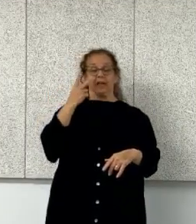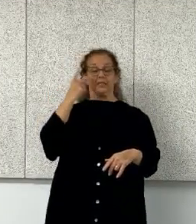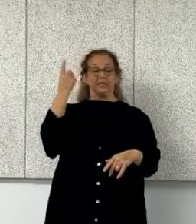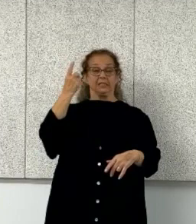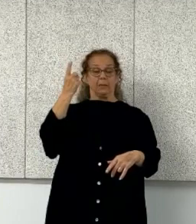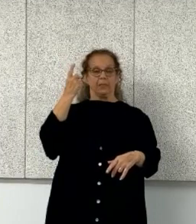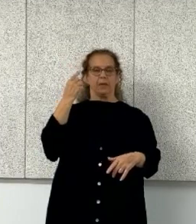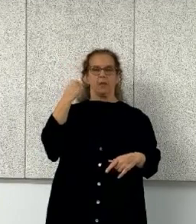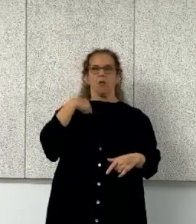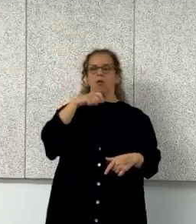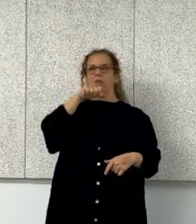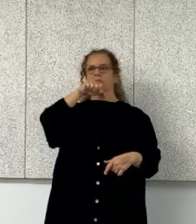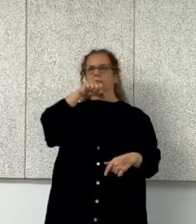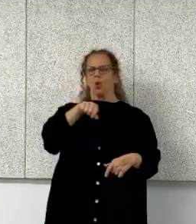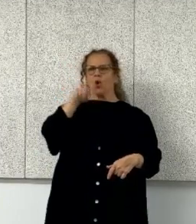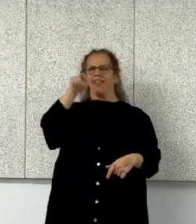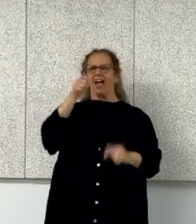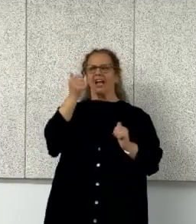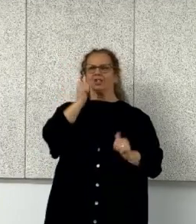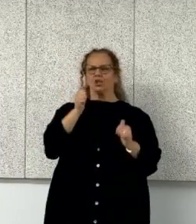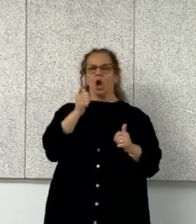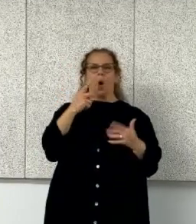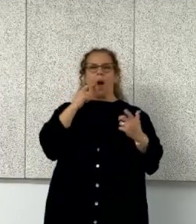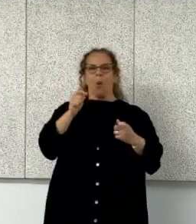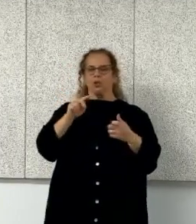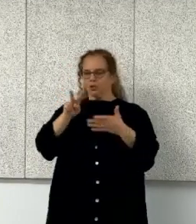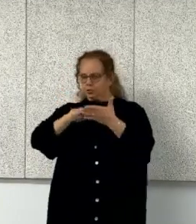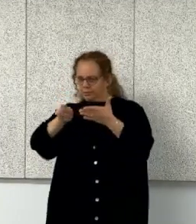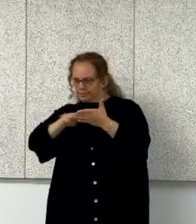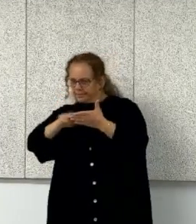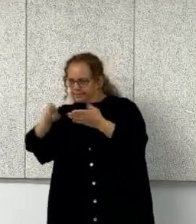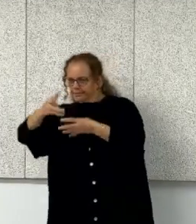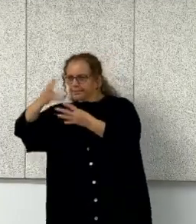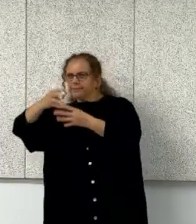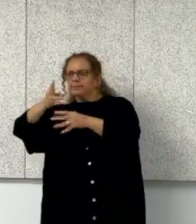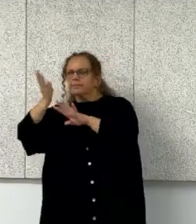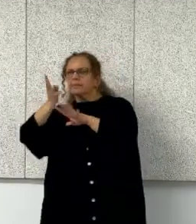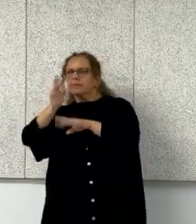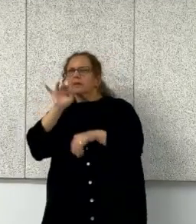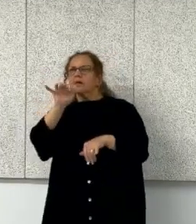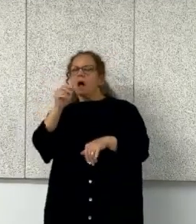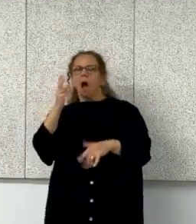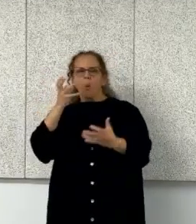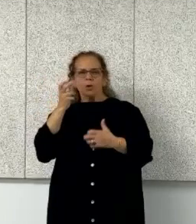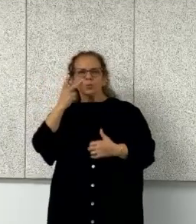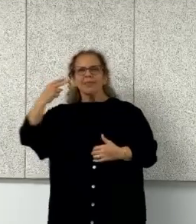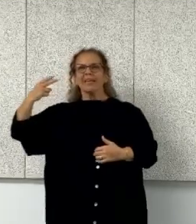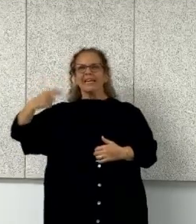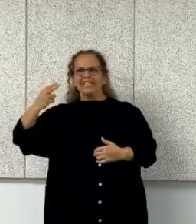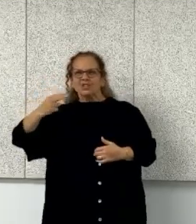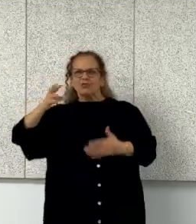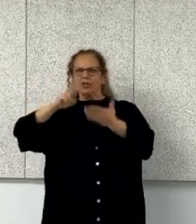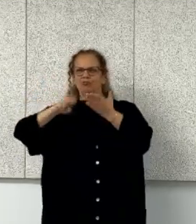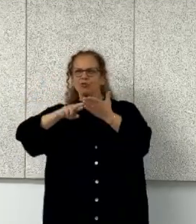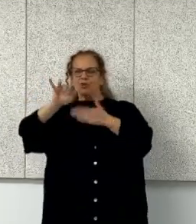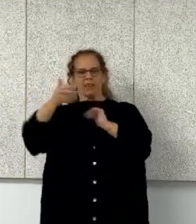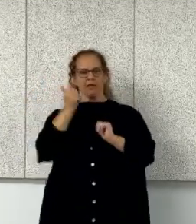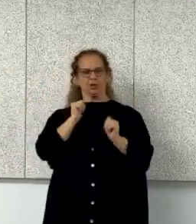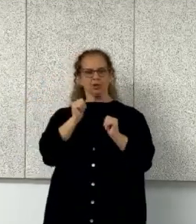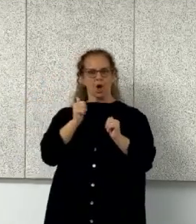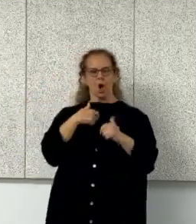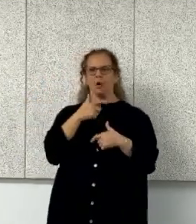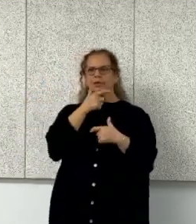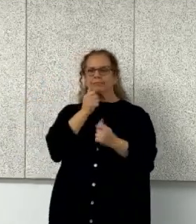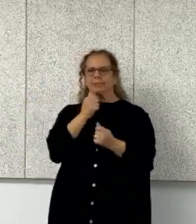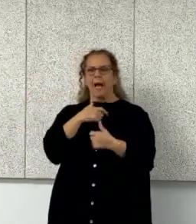that I loved, I want to like go and Google it and look up everything about it after and know like the context and the history and behind the scenes and all that. And can